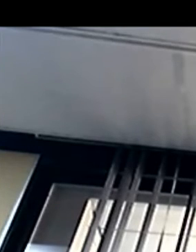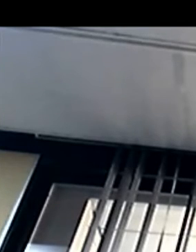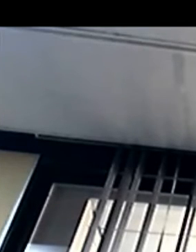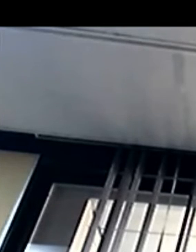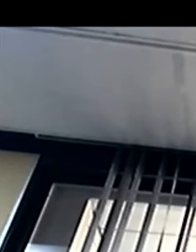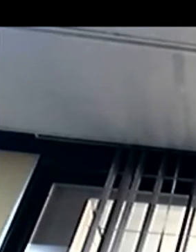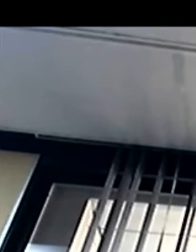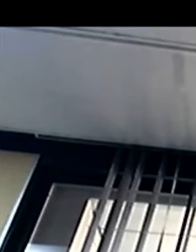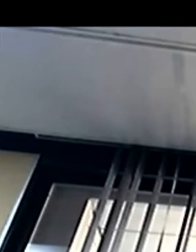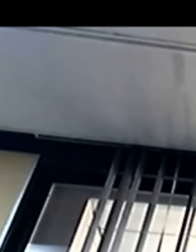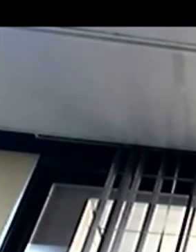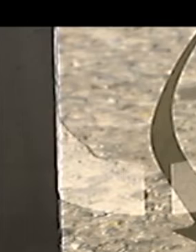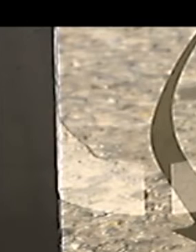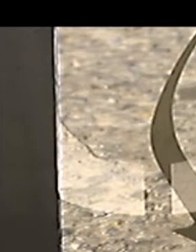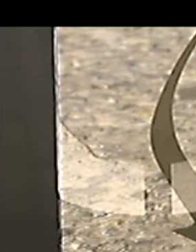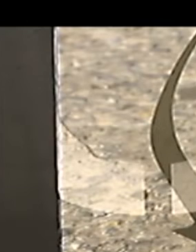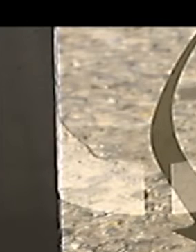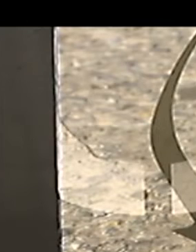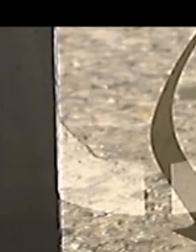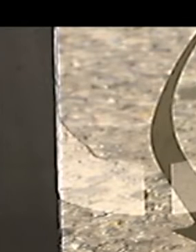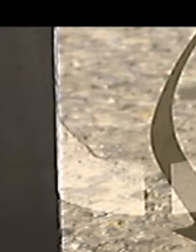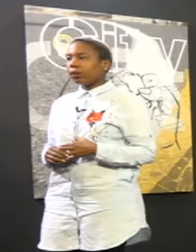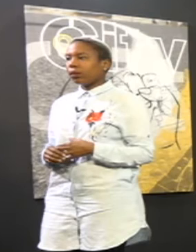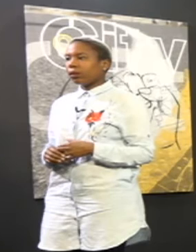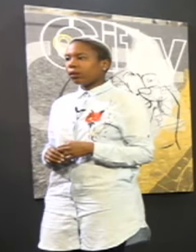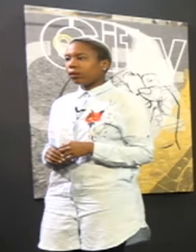for the information. Thank you and goodbye.